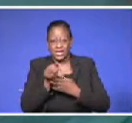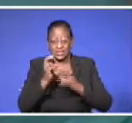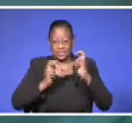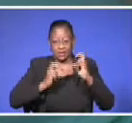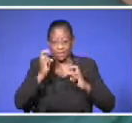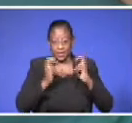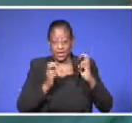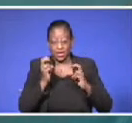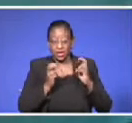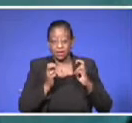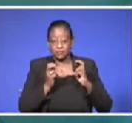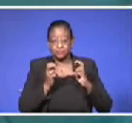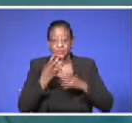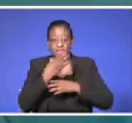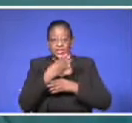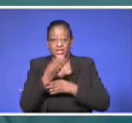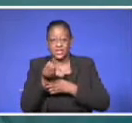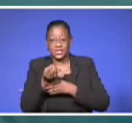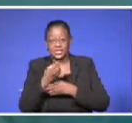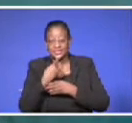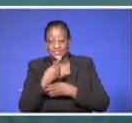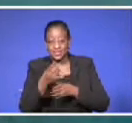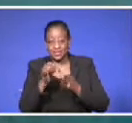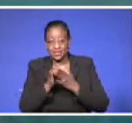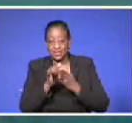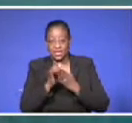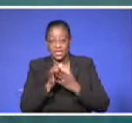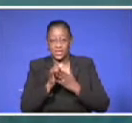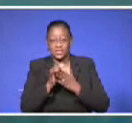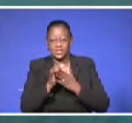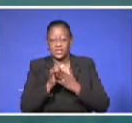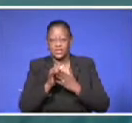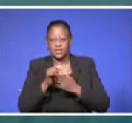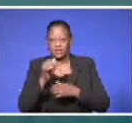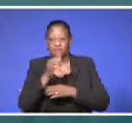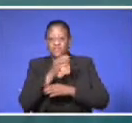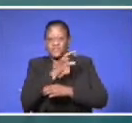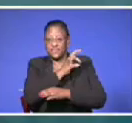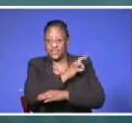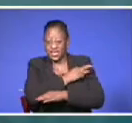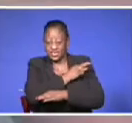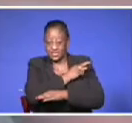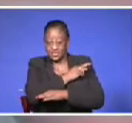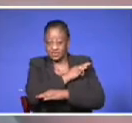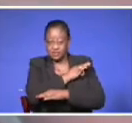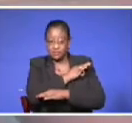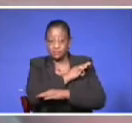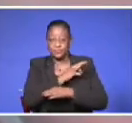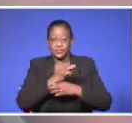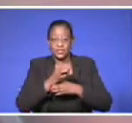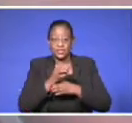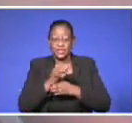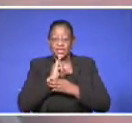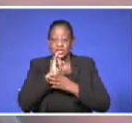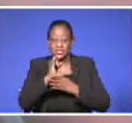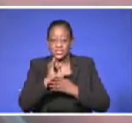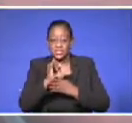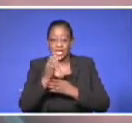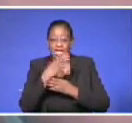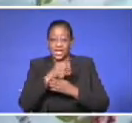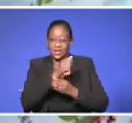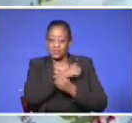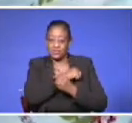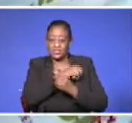comparison, preliminary results of a study in Scotland showed Pfizer to be 79% effective against the Delta strain and